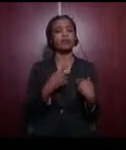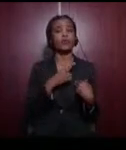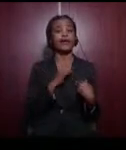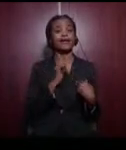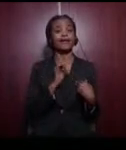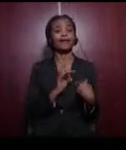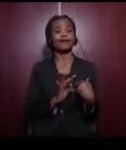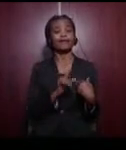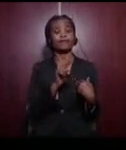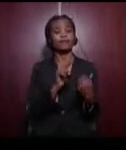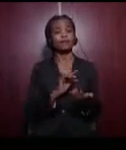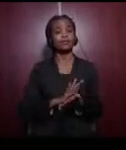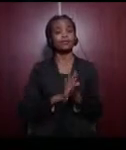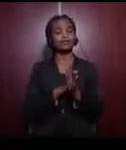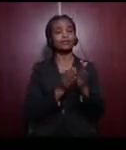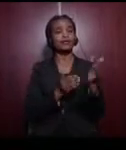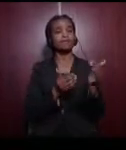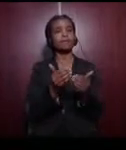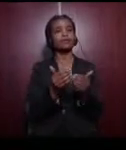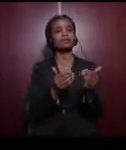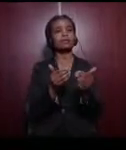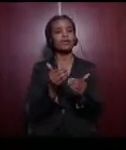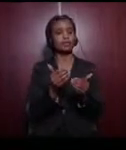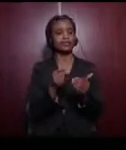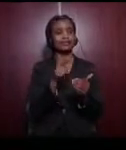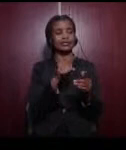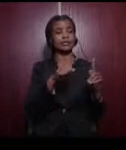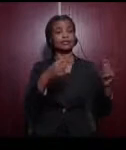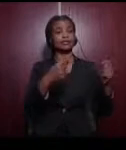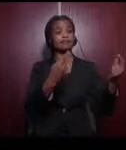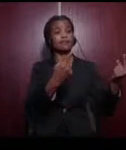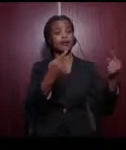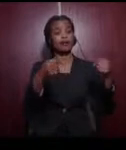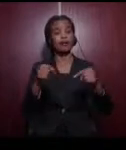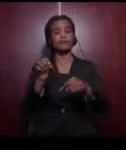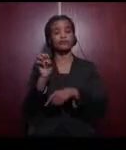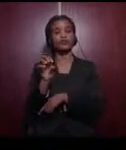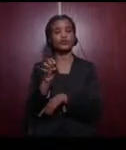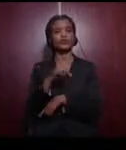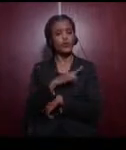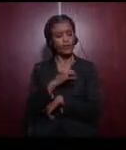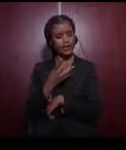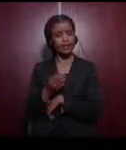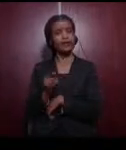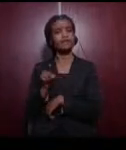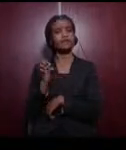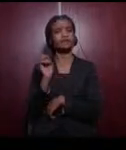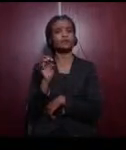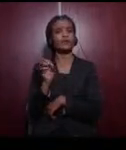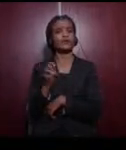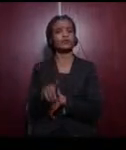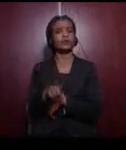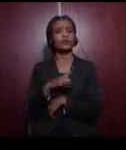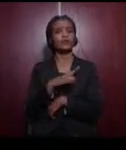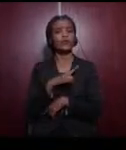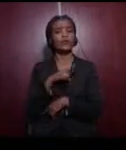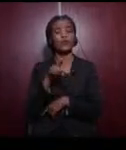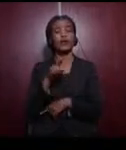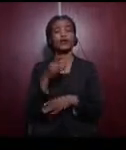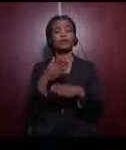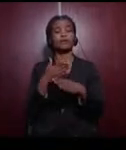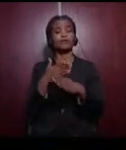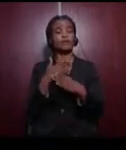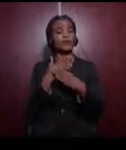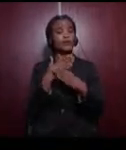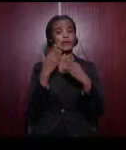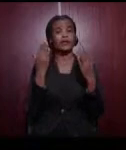have the disaster ko Soweto ya hore unemployment rate is up, and youth ya rona most e